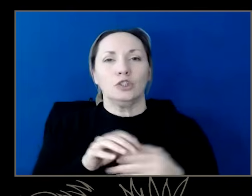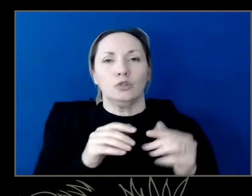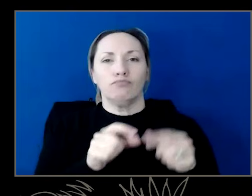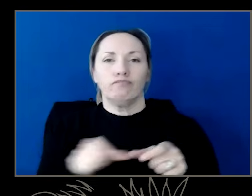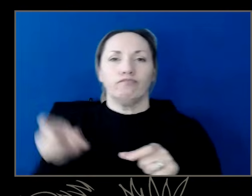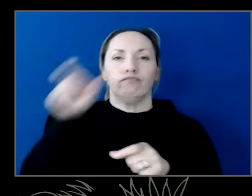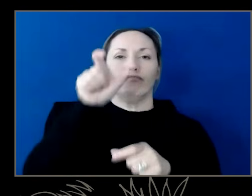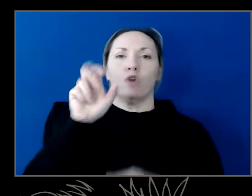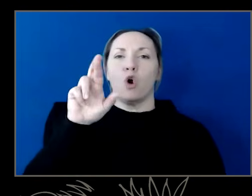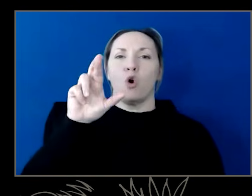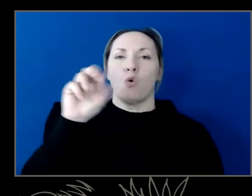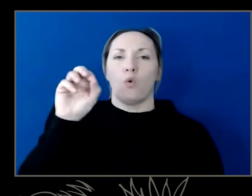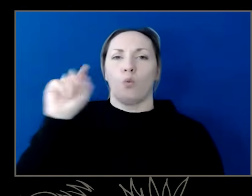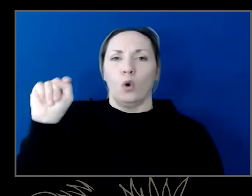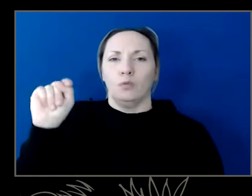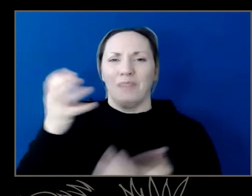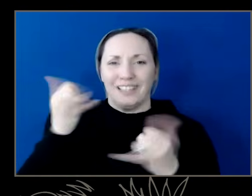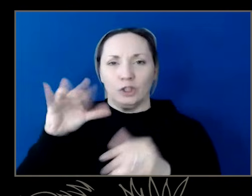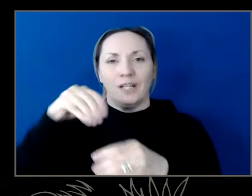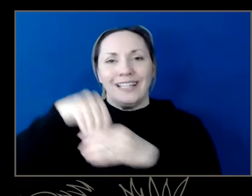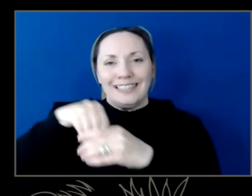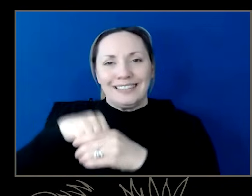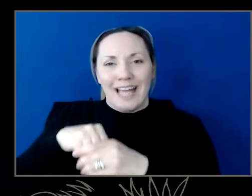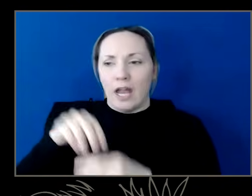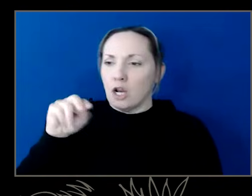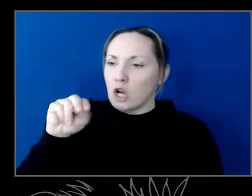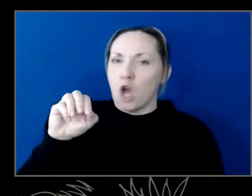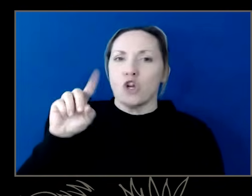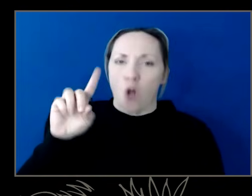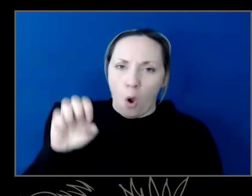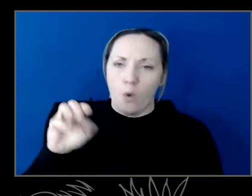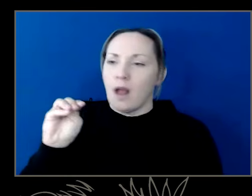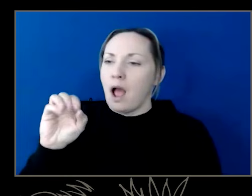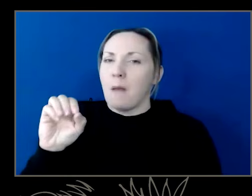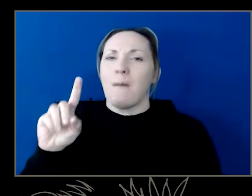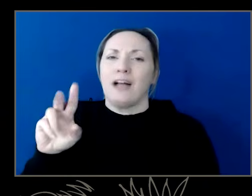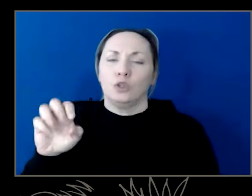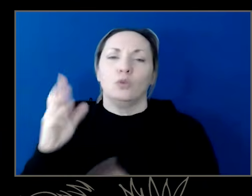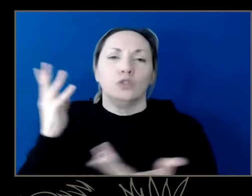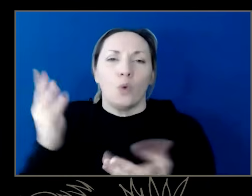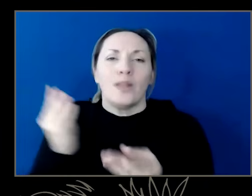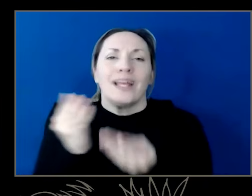listed inside of node modules. So they get resolved differently.